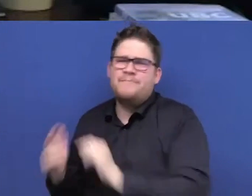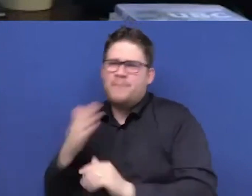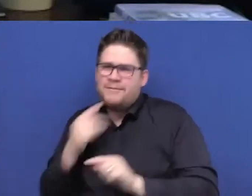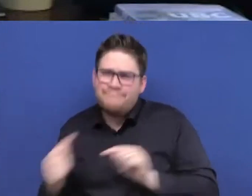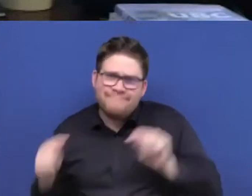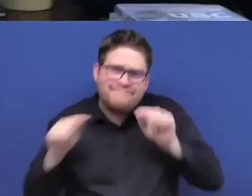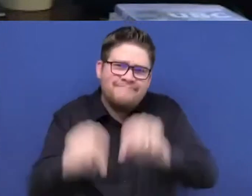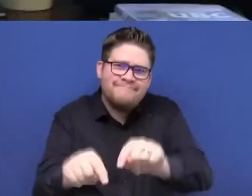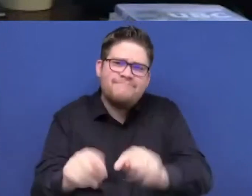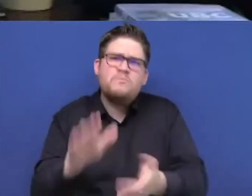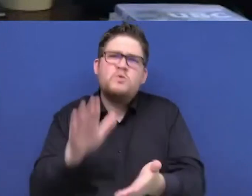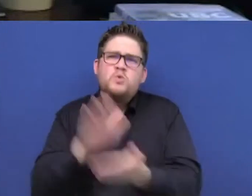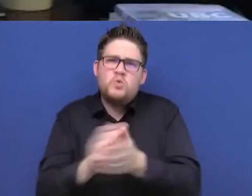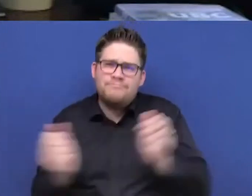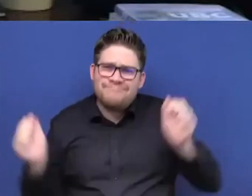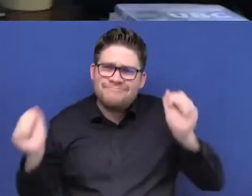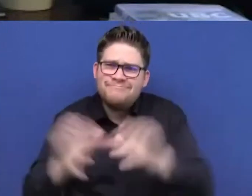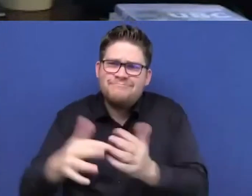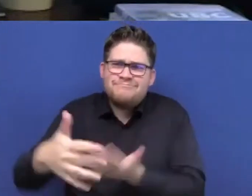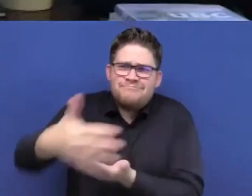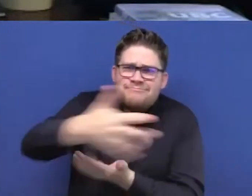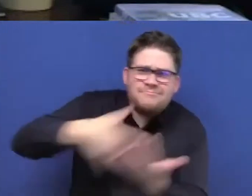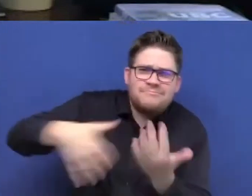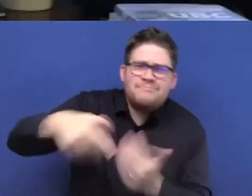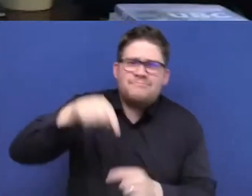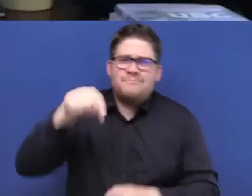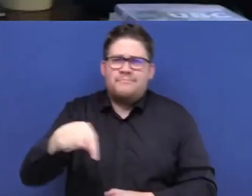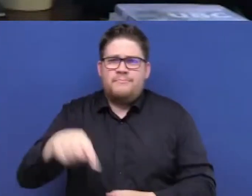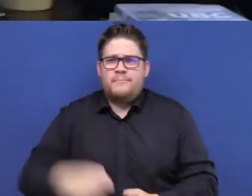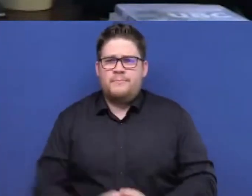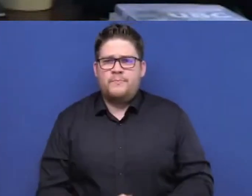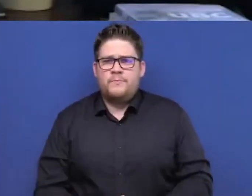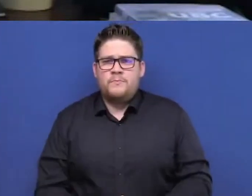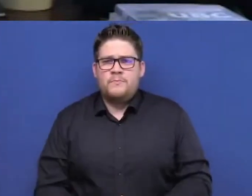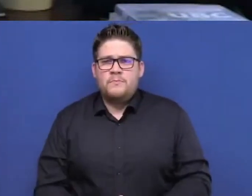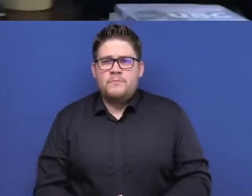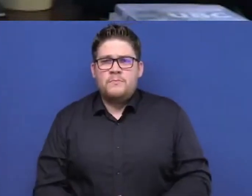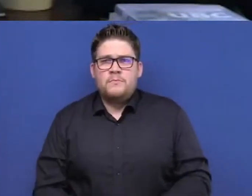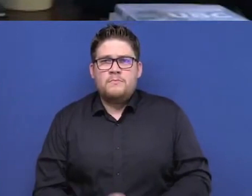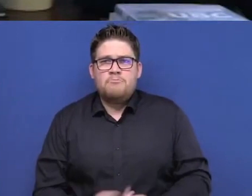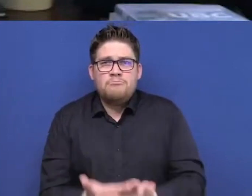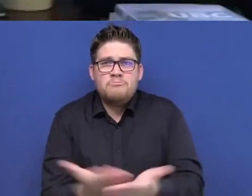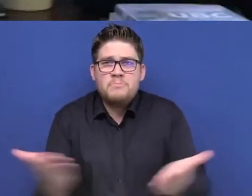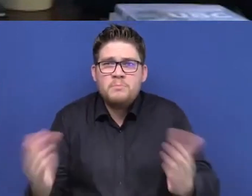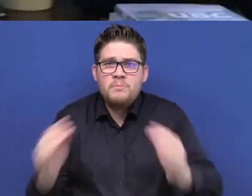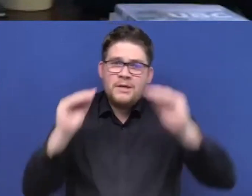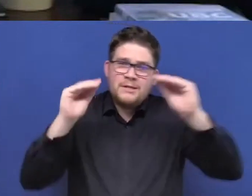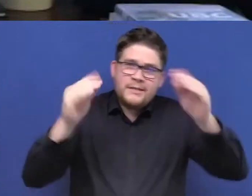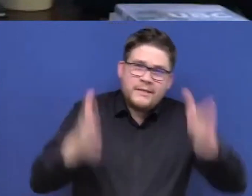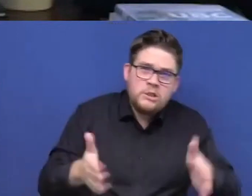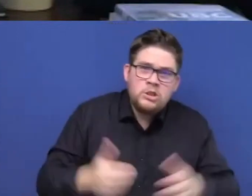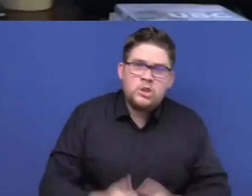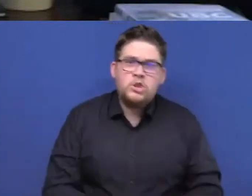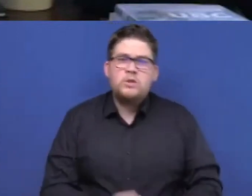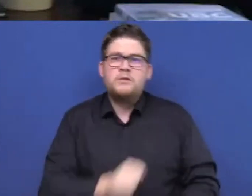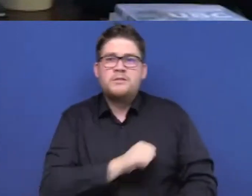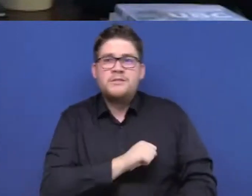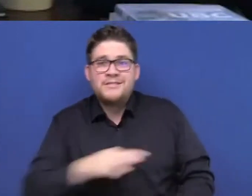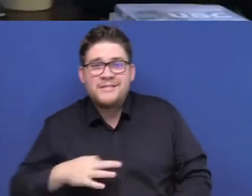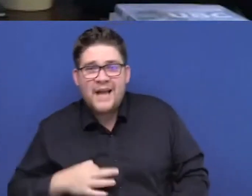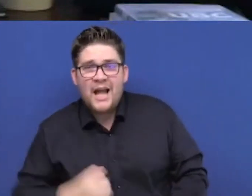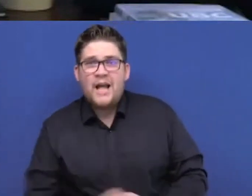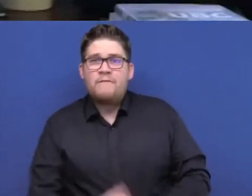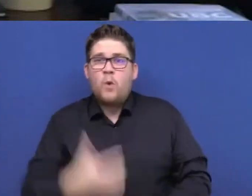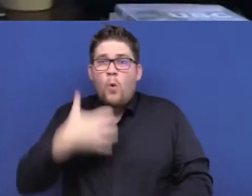to be immunized, particularly teachers and school staff and older students, are immunized. That is really important